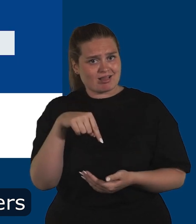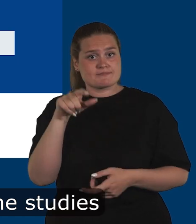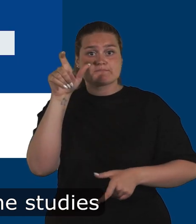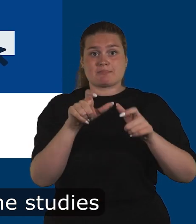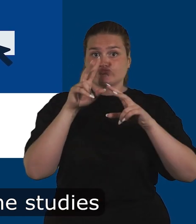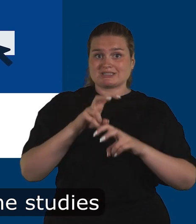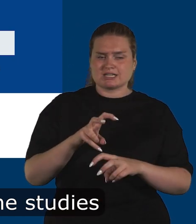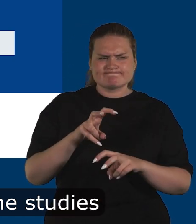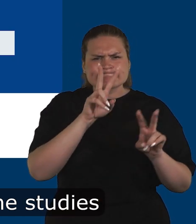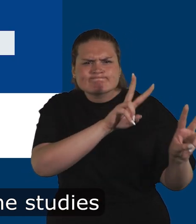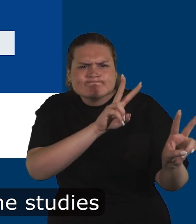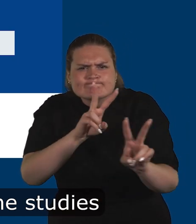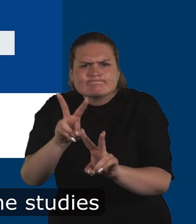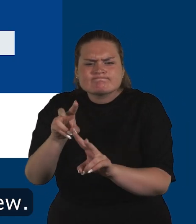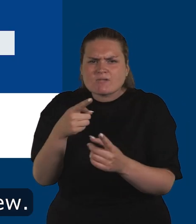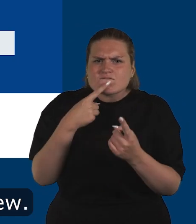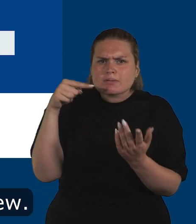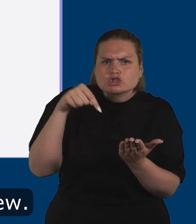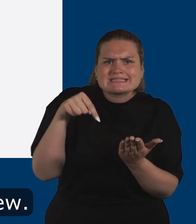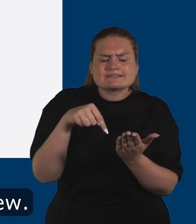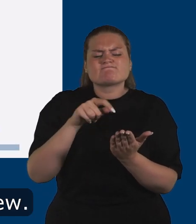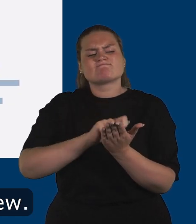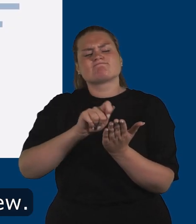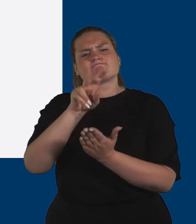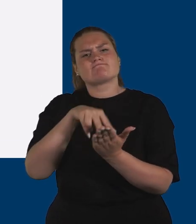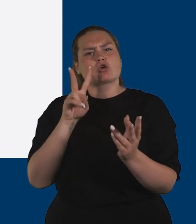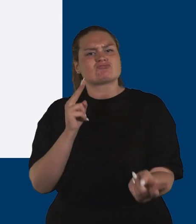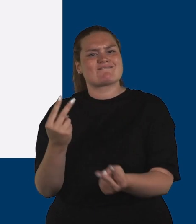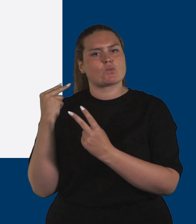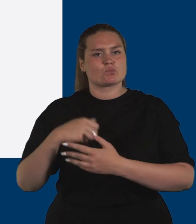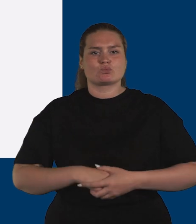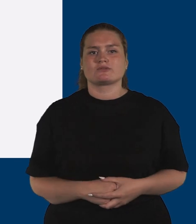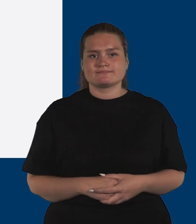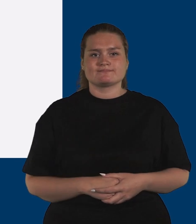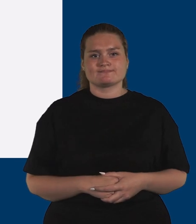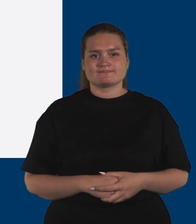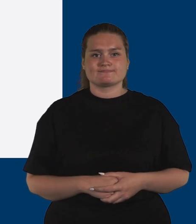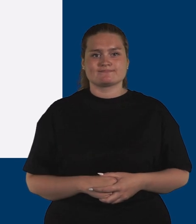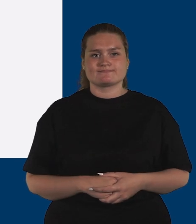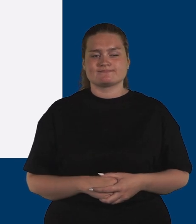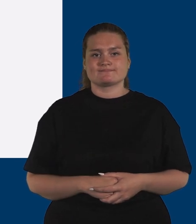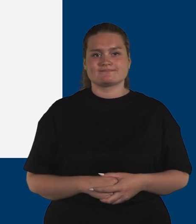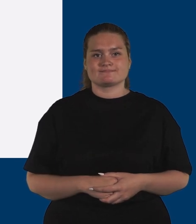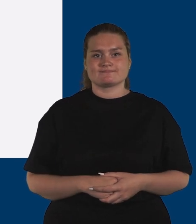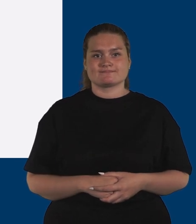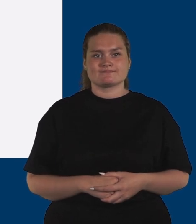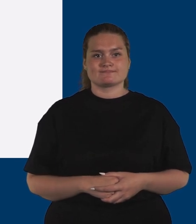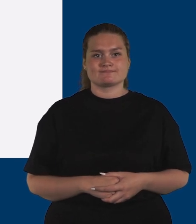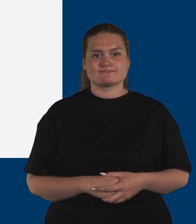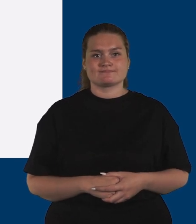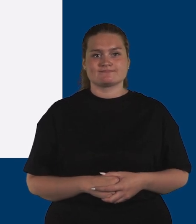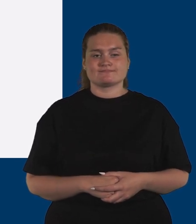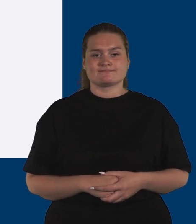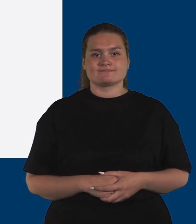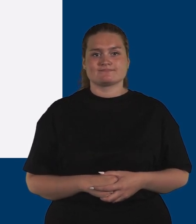researchers decided to look at all the studies and write a review. A review is a summary of everything that has already been